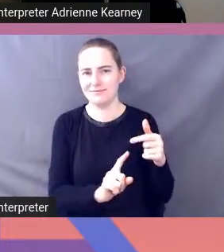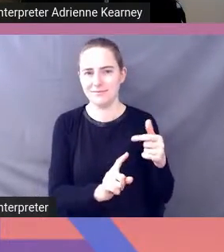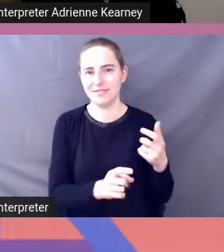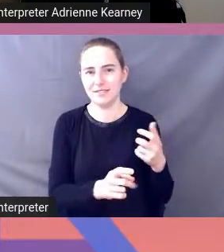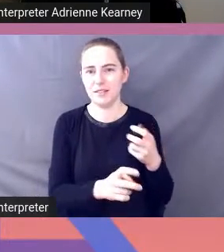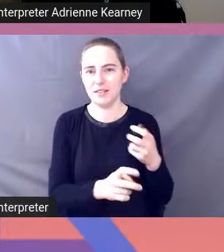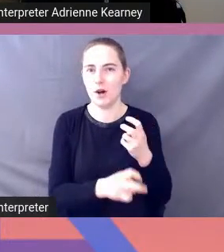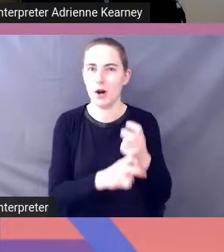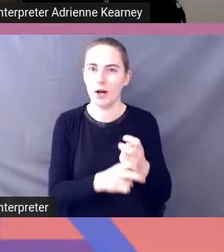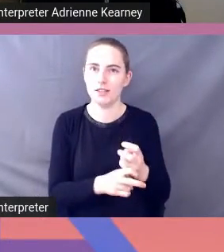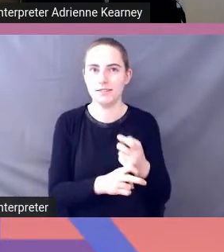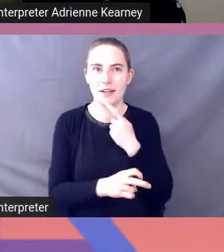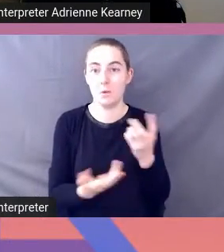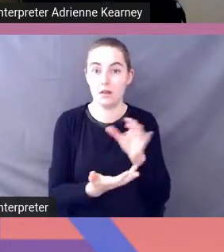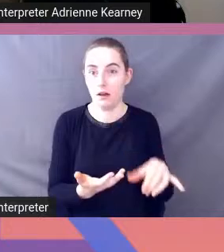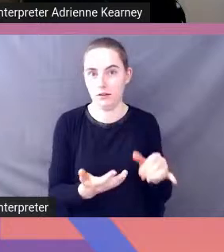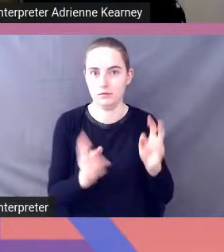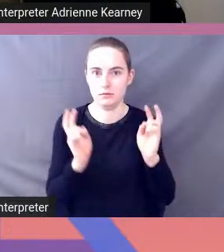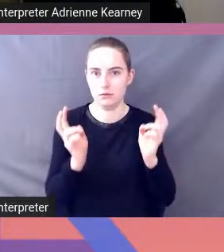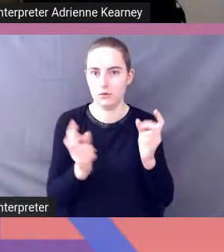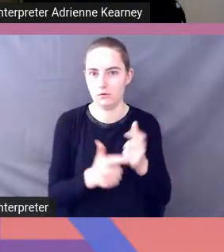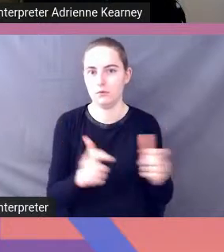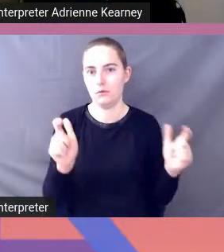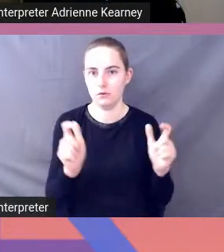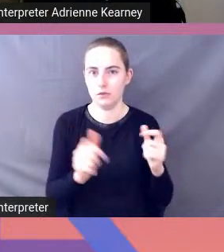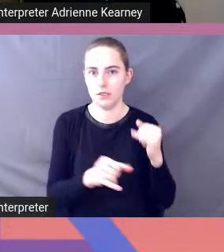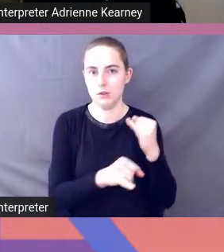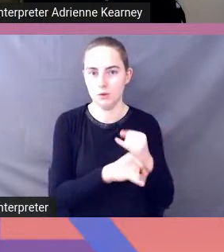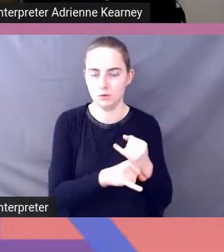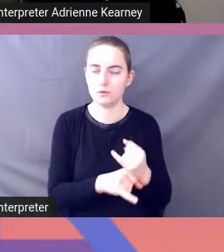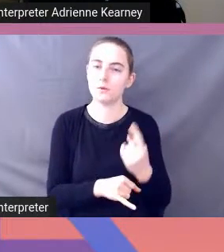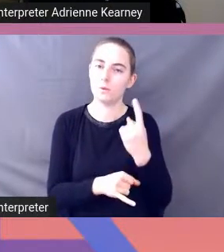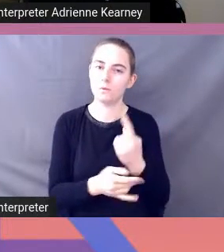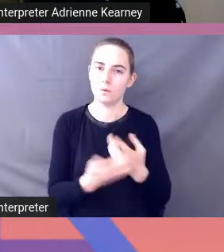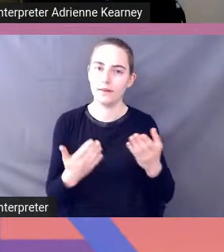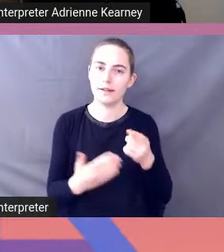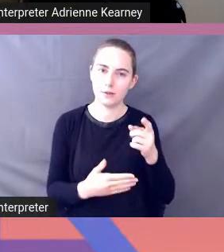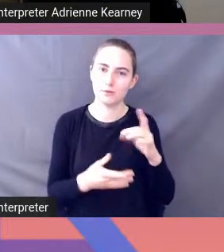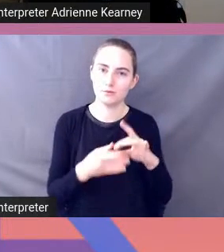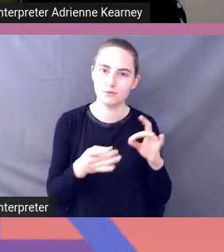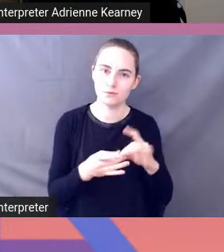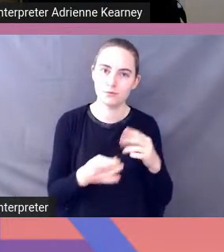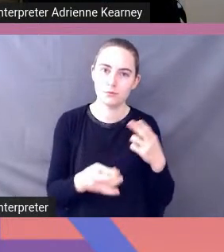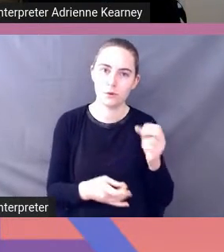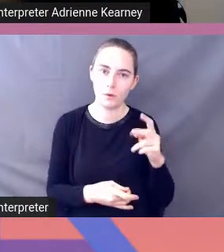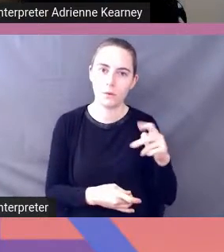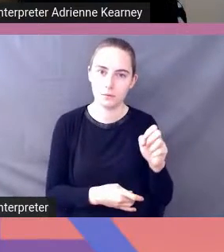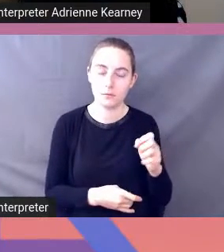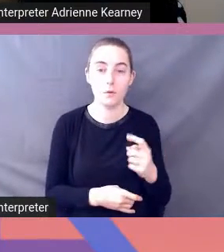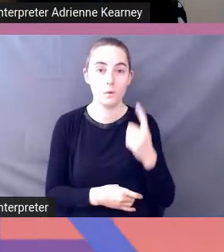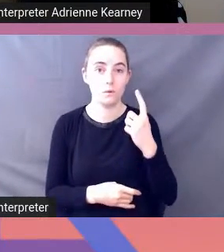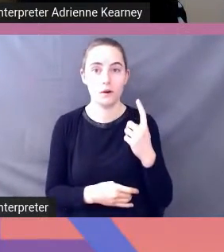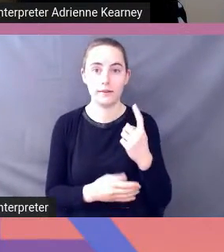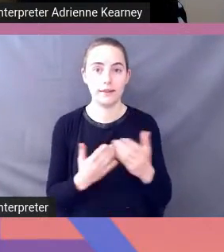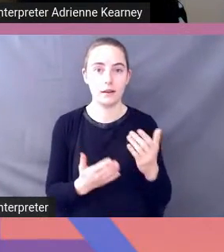usually one of those things that Hope was saying, whatever it is on that list, one of those things is not going to be